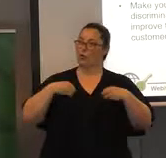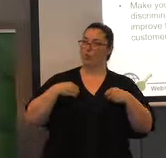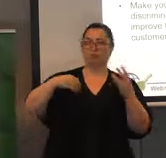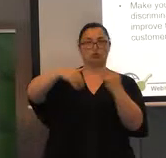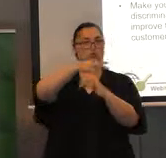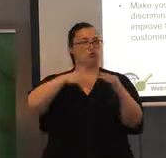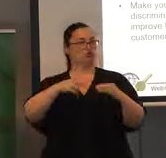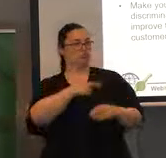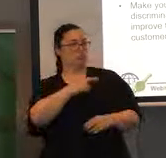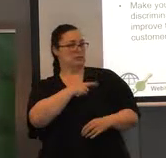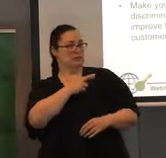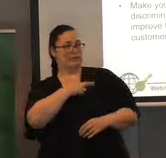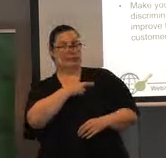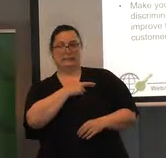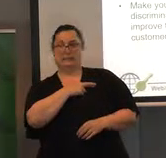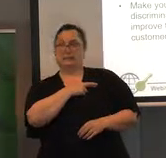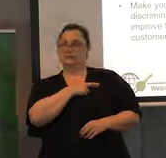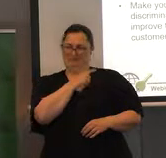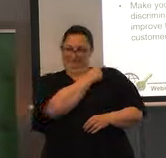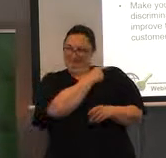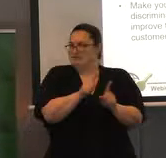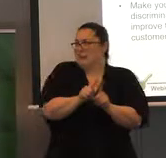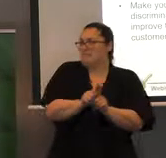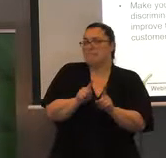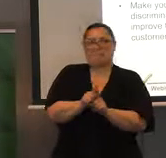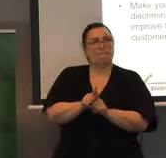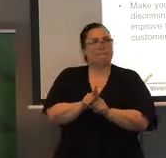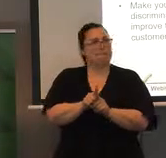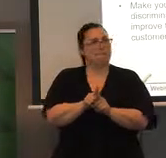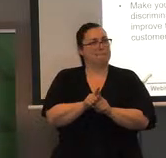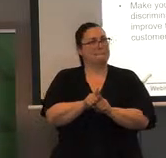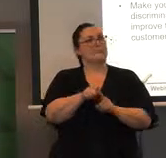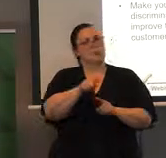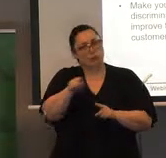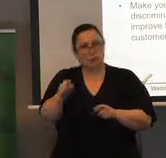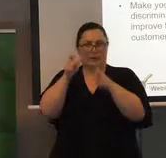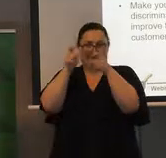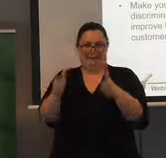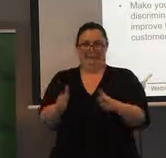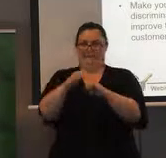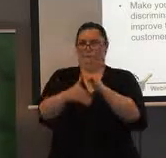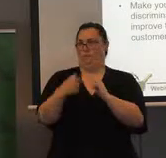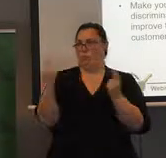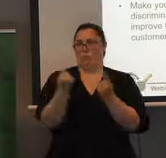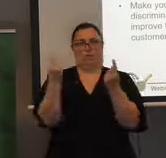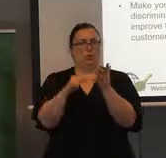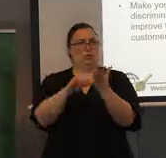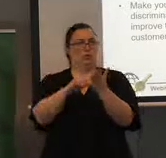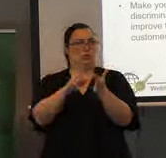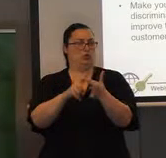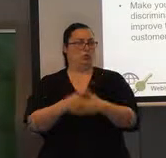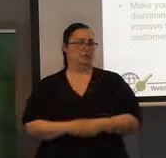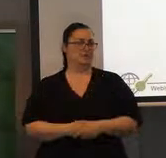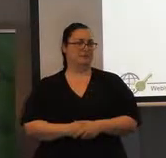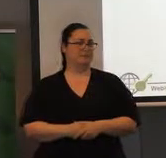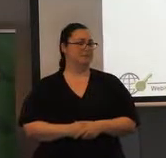social responsibility terms. This is an essential aspect of it, is the fact that you care about all your users.